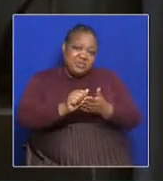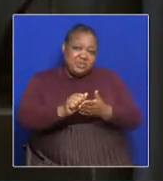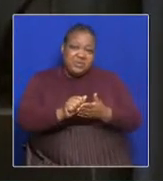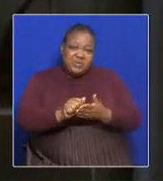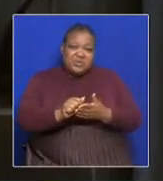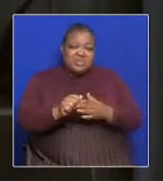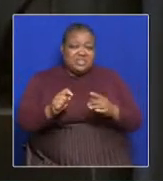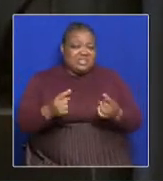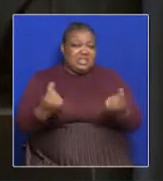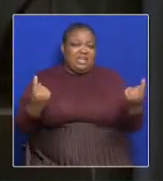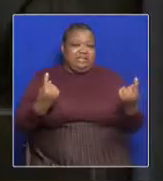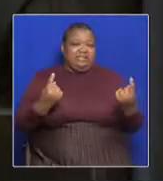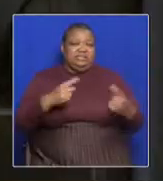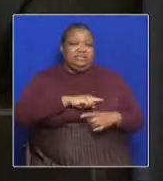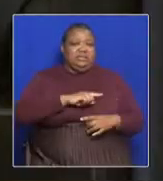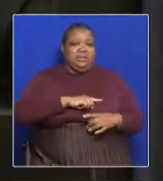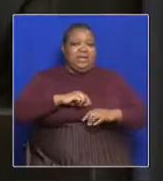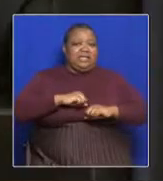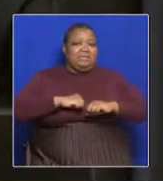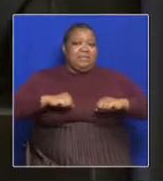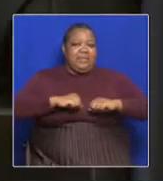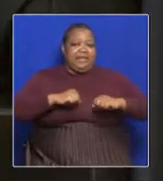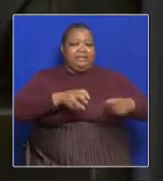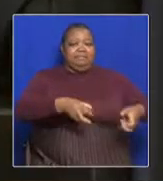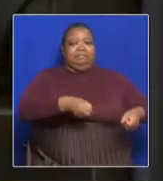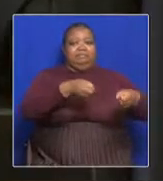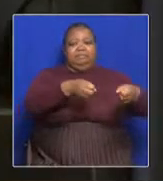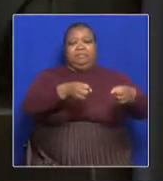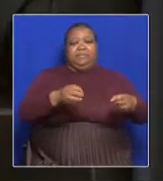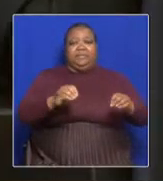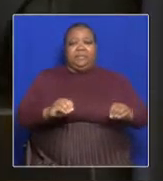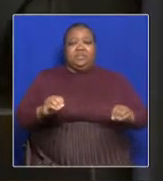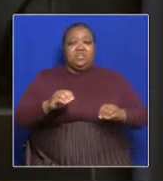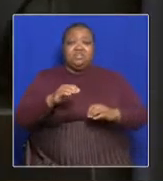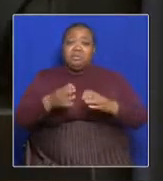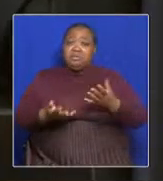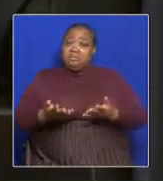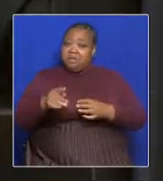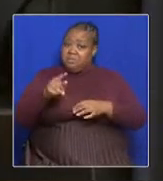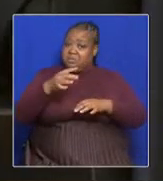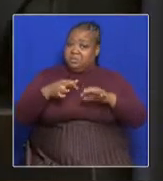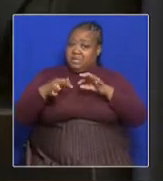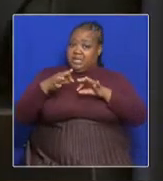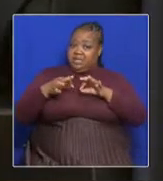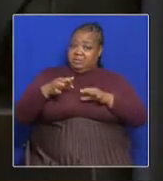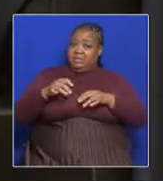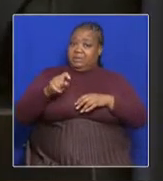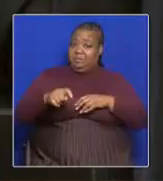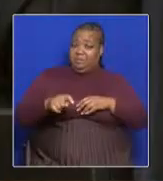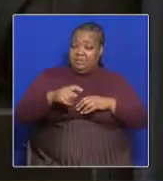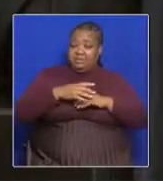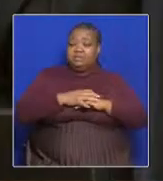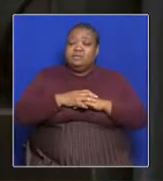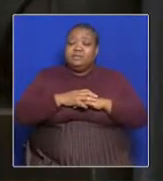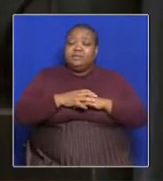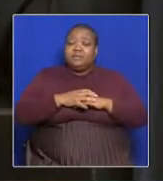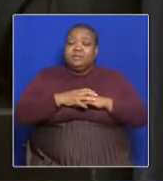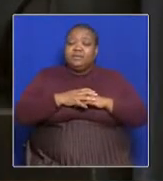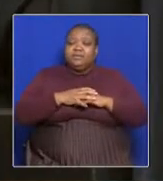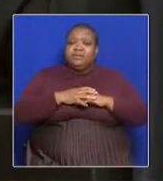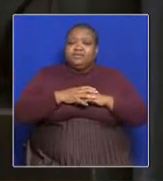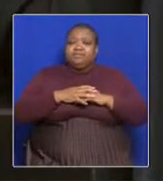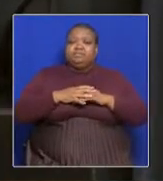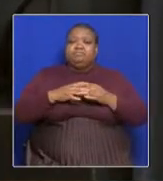So maybe you're the one that should enlighten me, at least. What was the ultimate fate of these